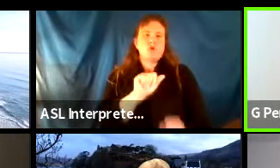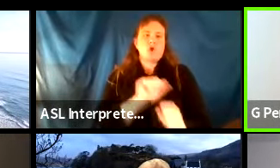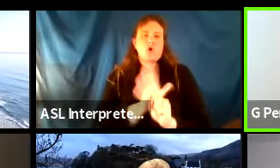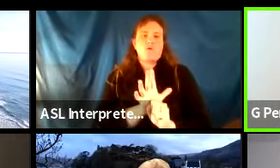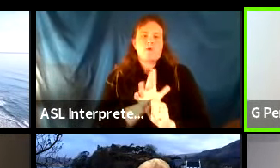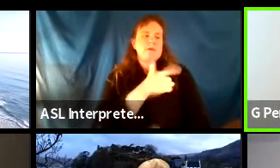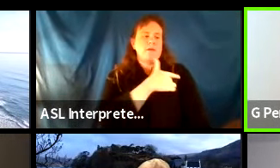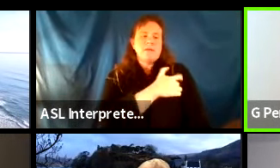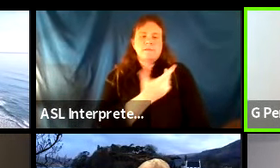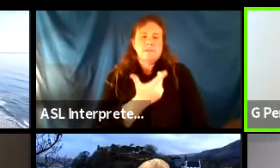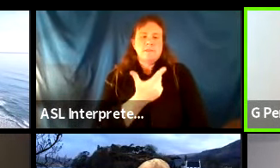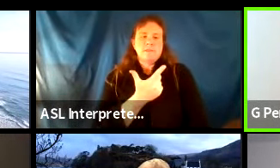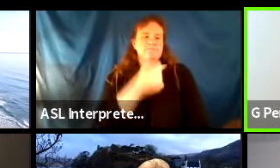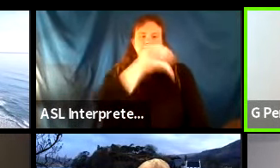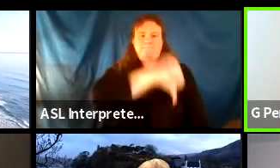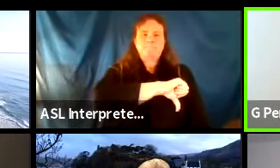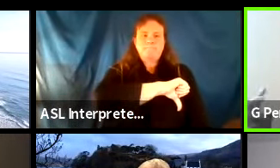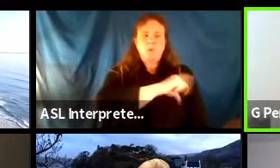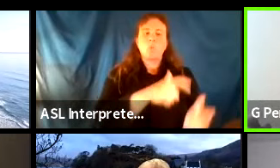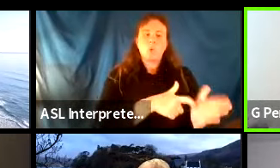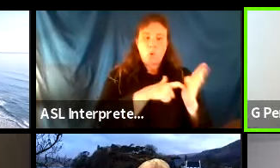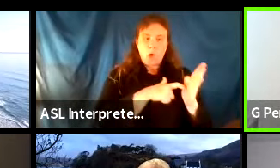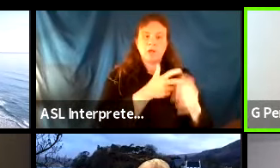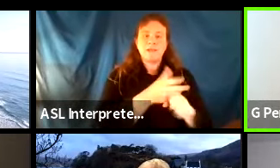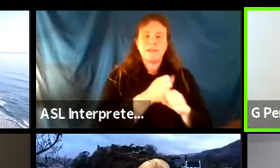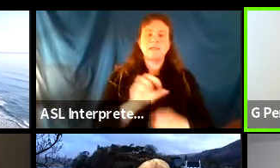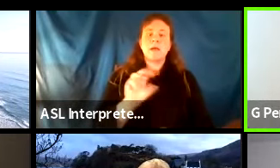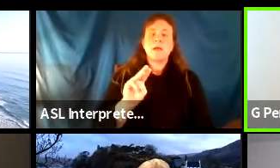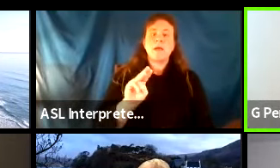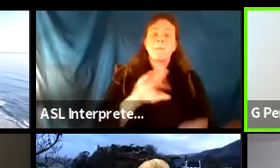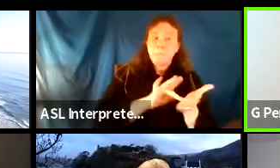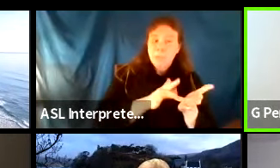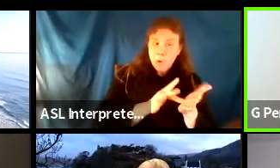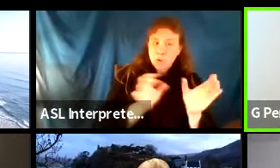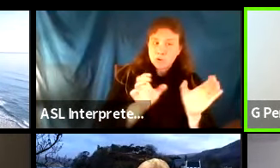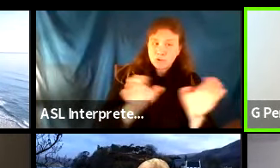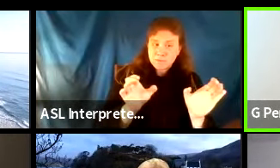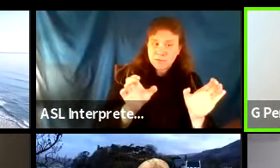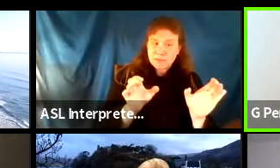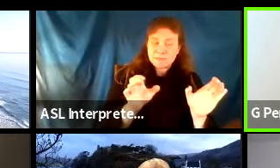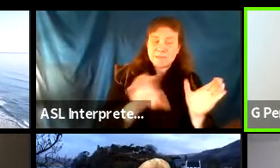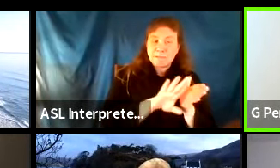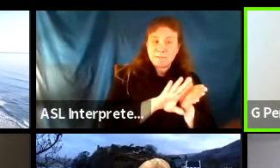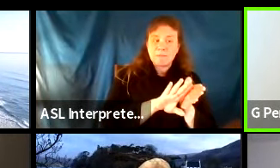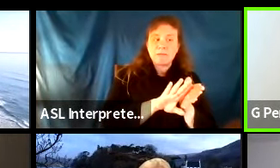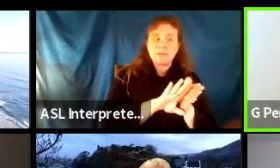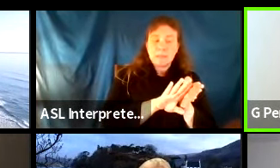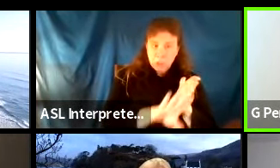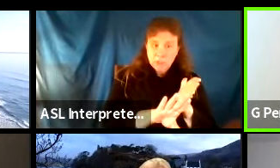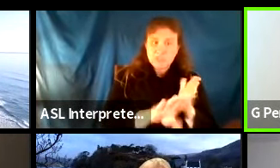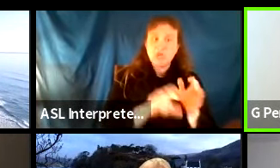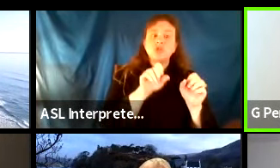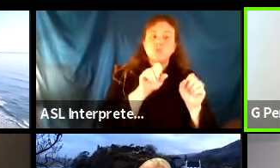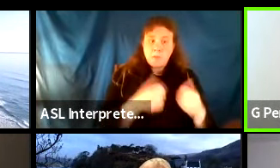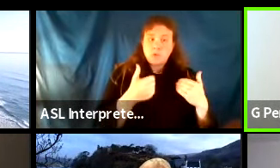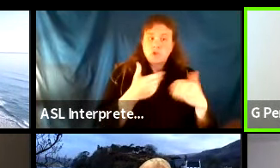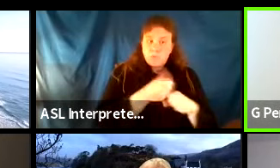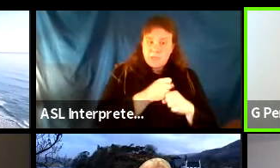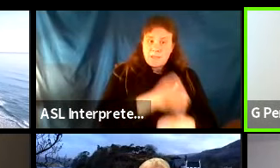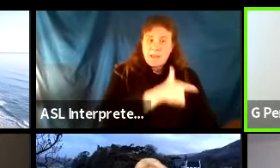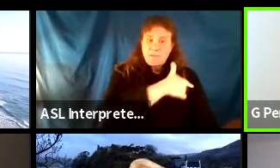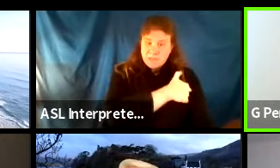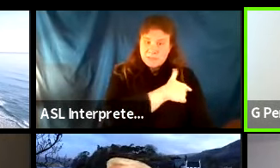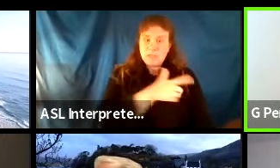vaccine, and requiring her to get a medical certificate or clearance to get a vaccine today, leaving a number of some